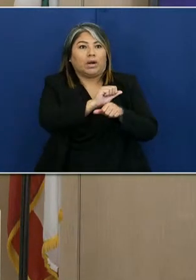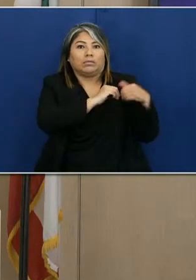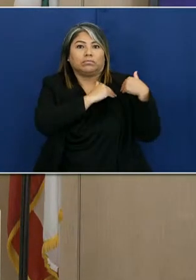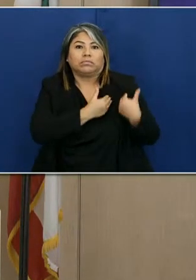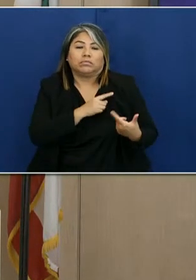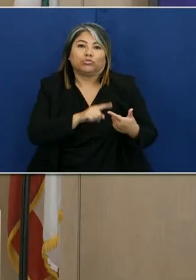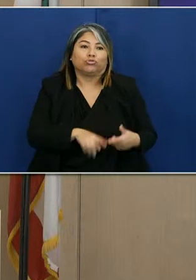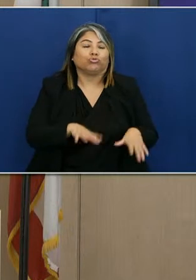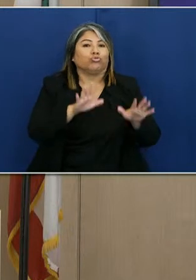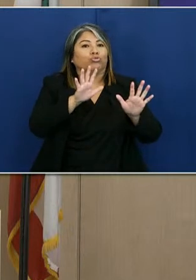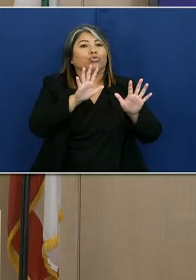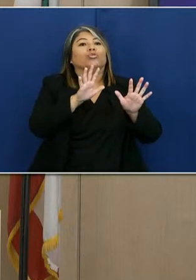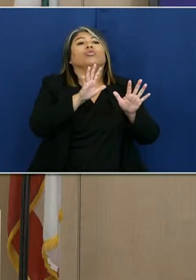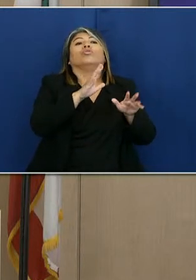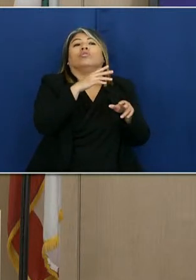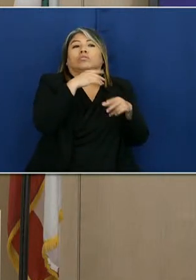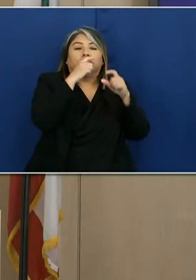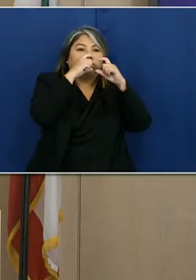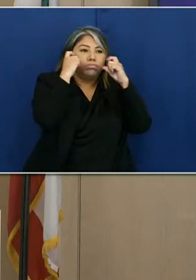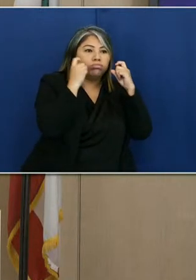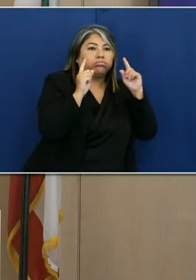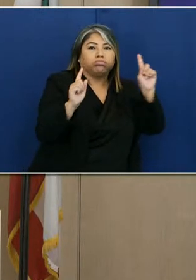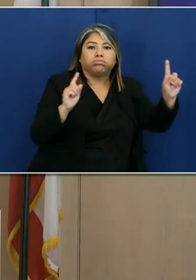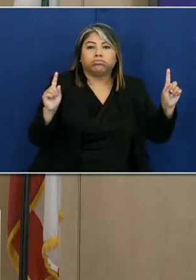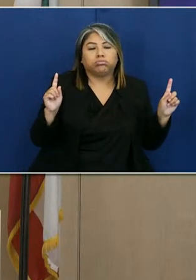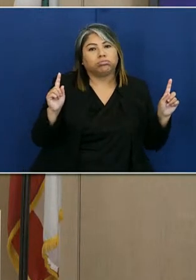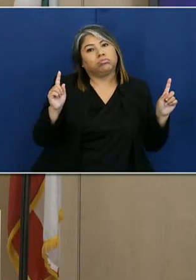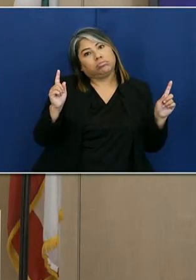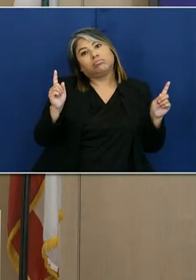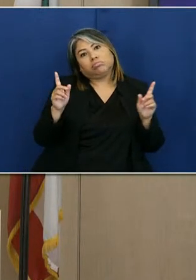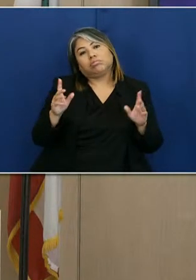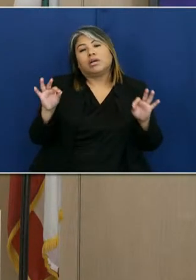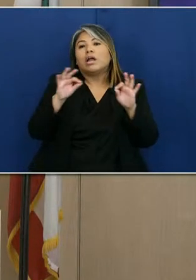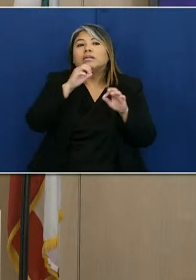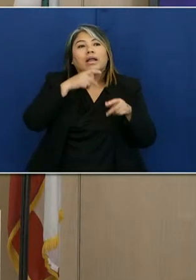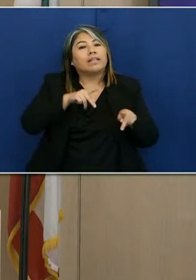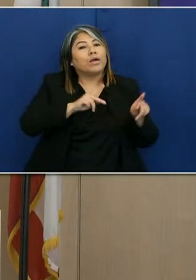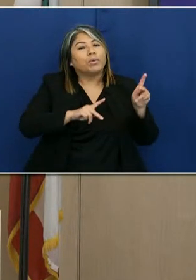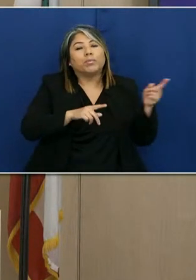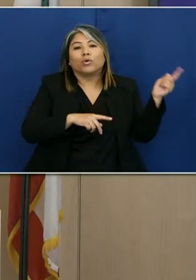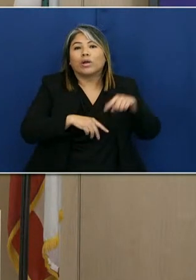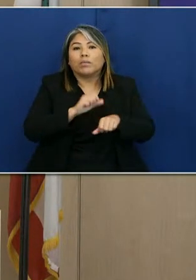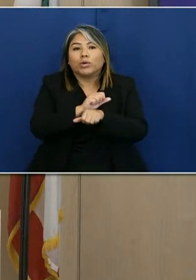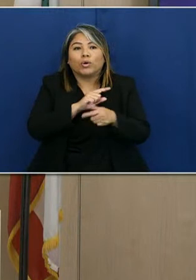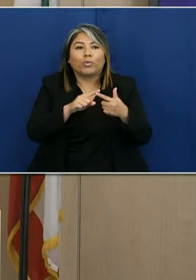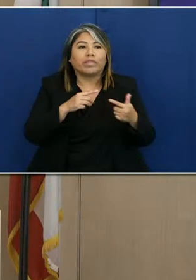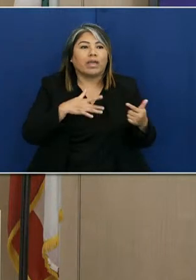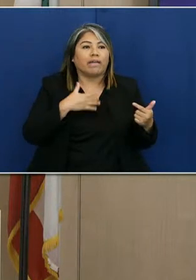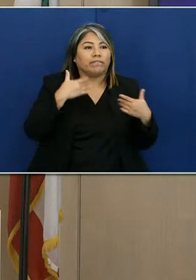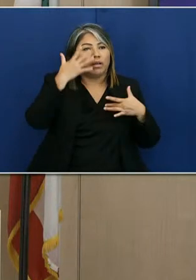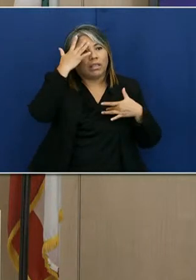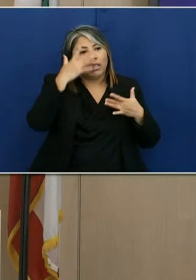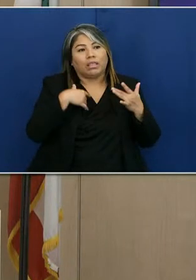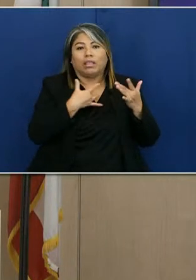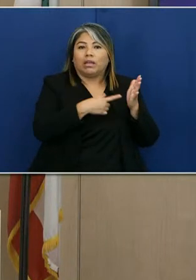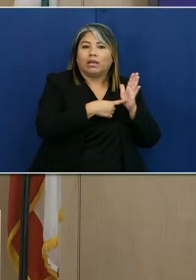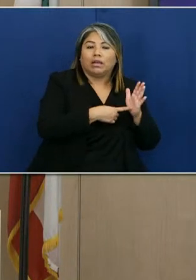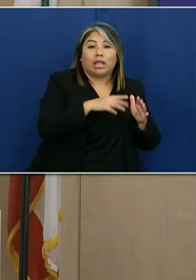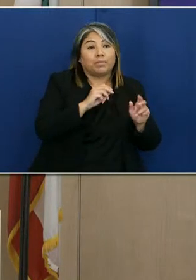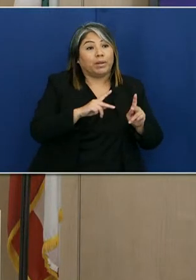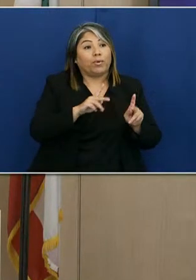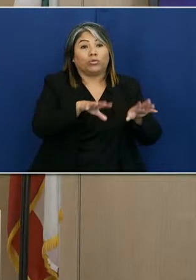to implement these preventive measures, not allowing people to come to work when they have symptoms, and people taking the